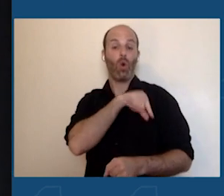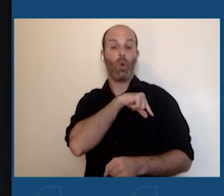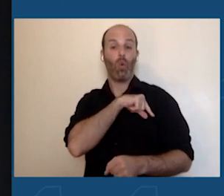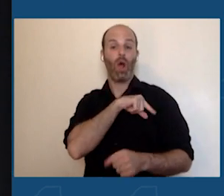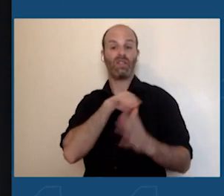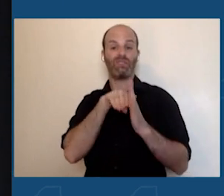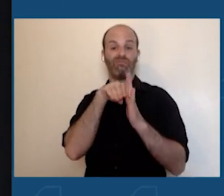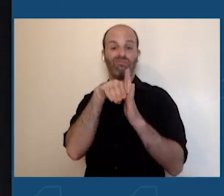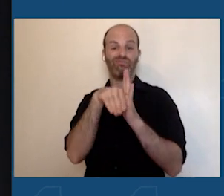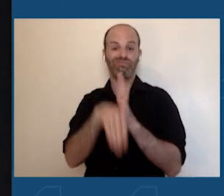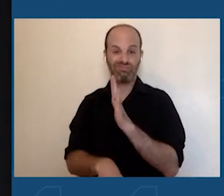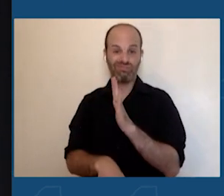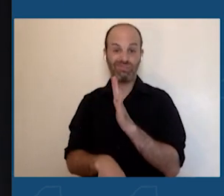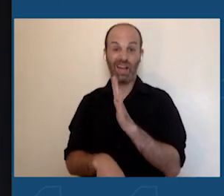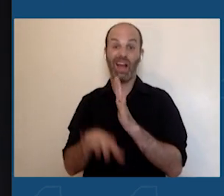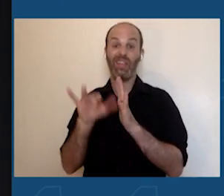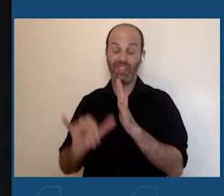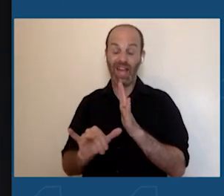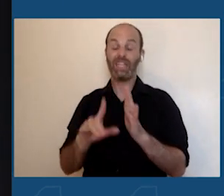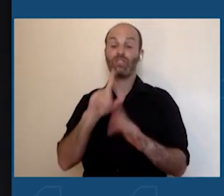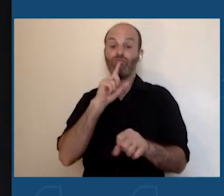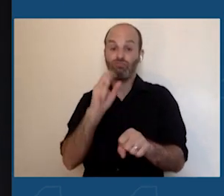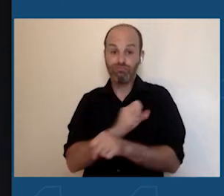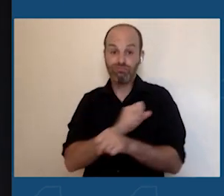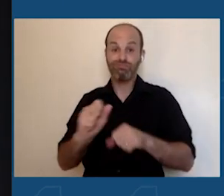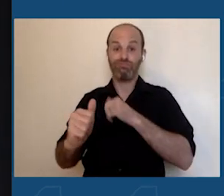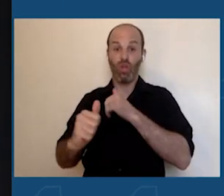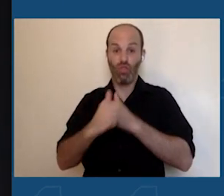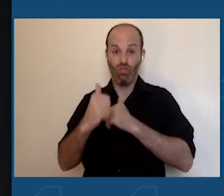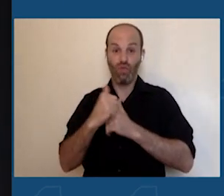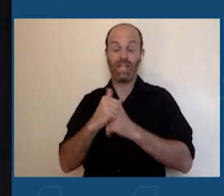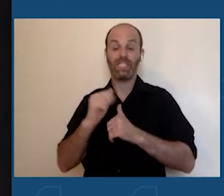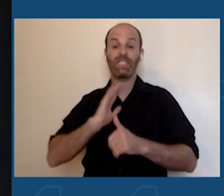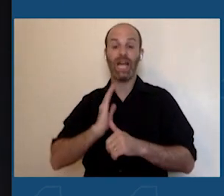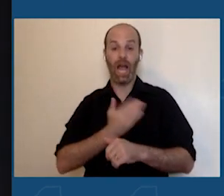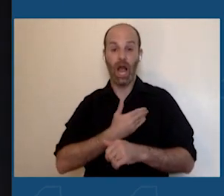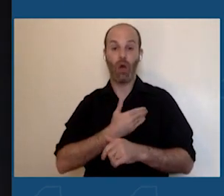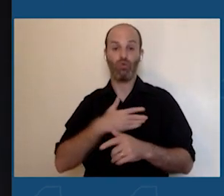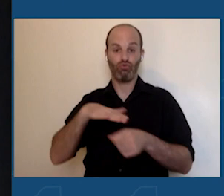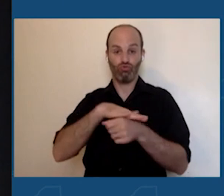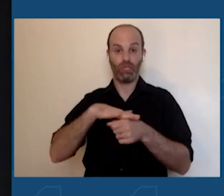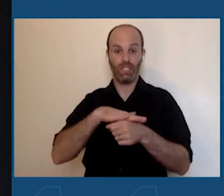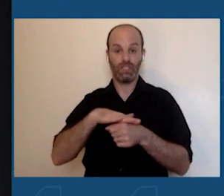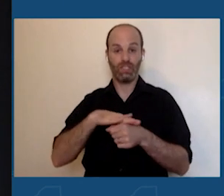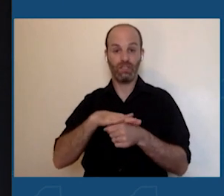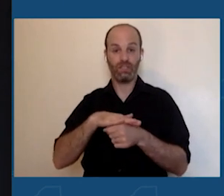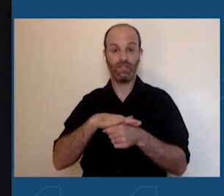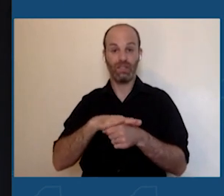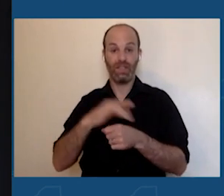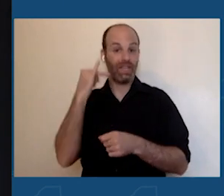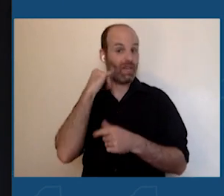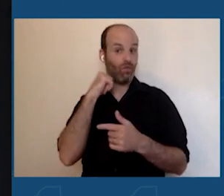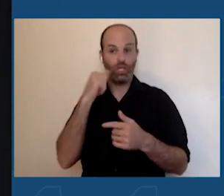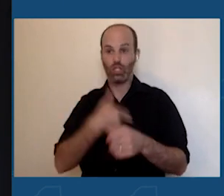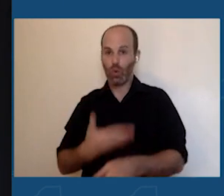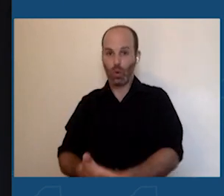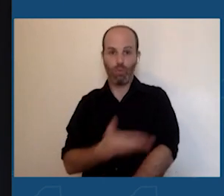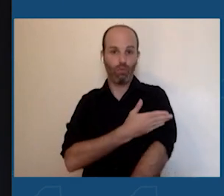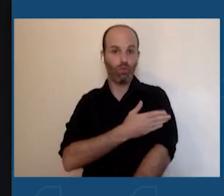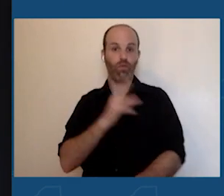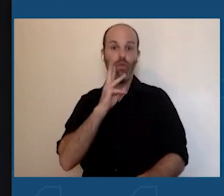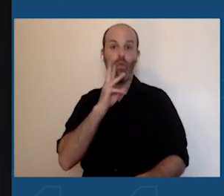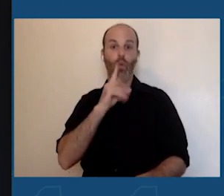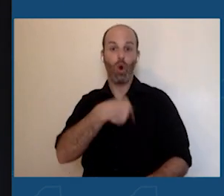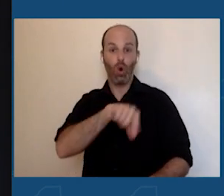an existential threat to this region. If we are not improving our water quality, if